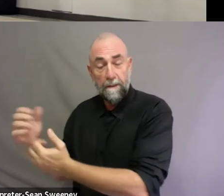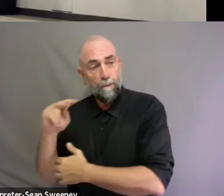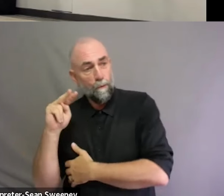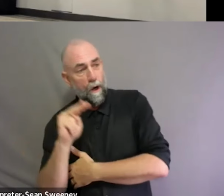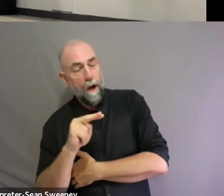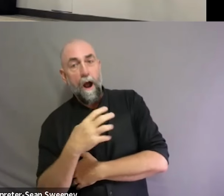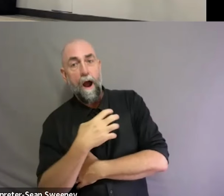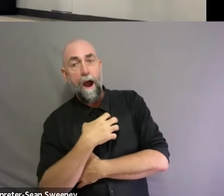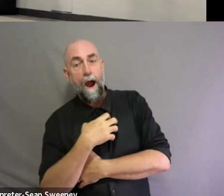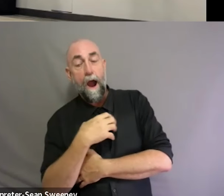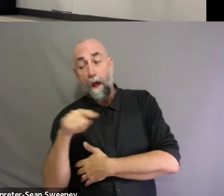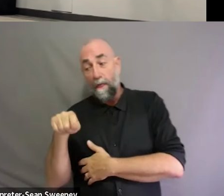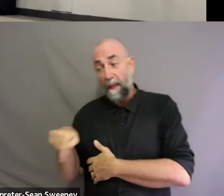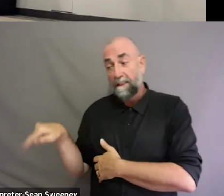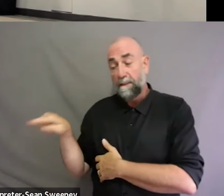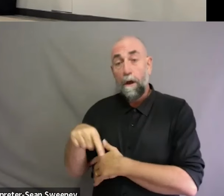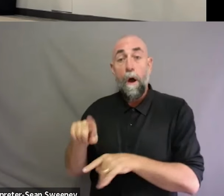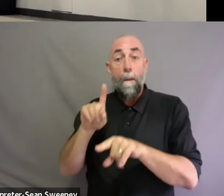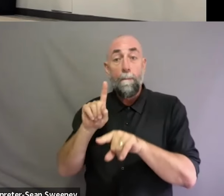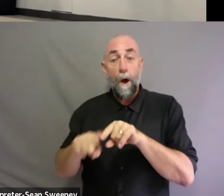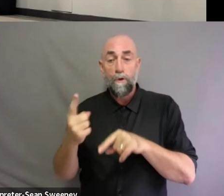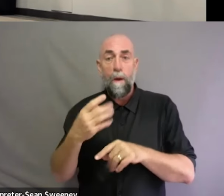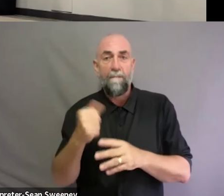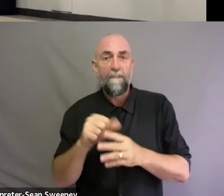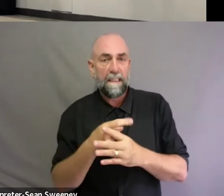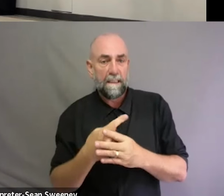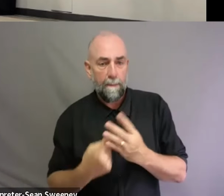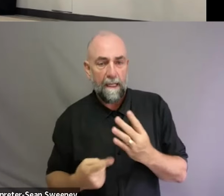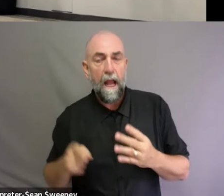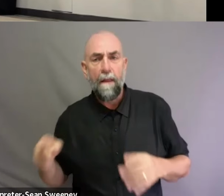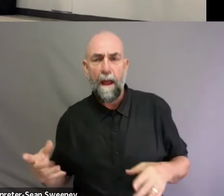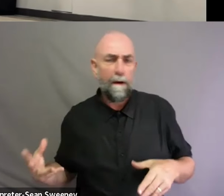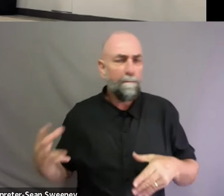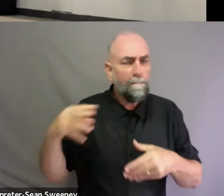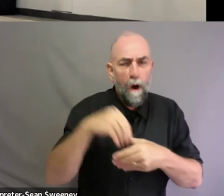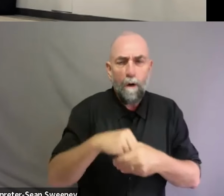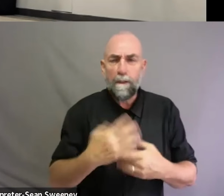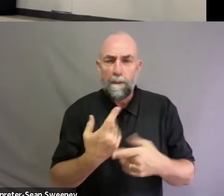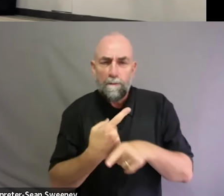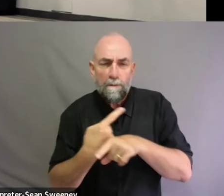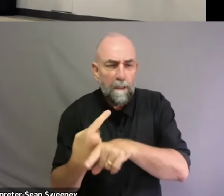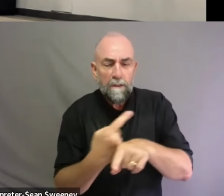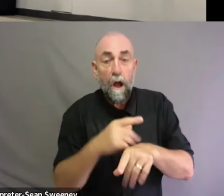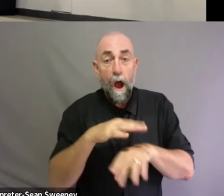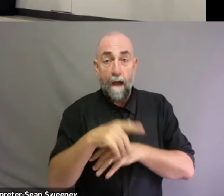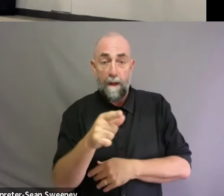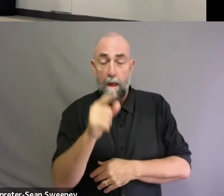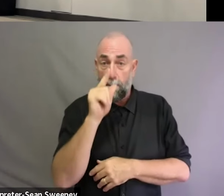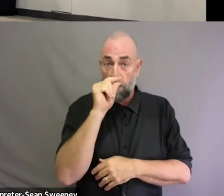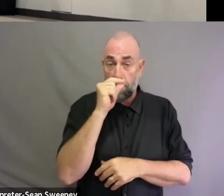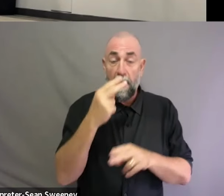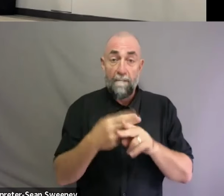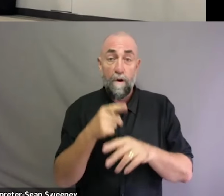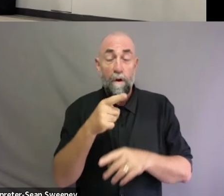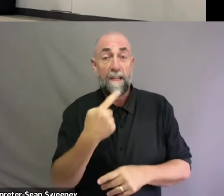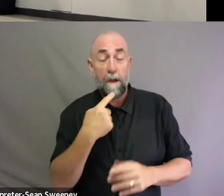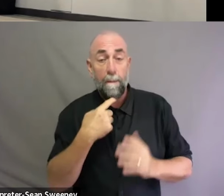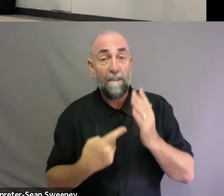living with disability and other artists to engage in wider discussion about the possibilities of this technology and animation. So it really